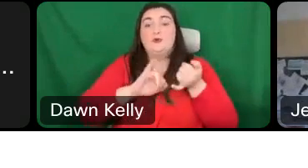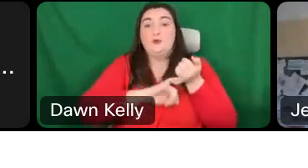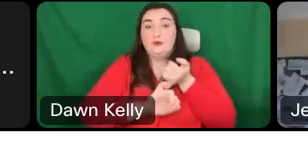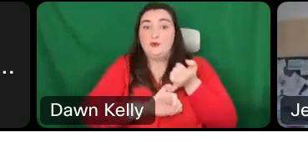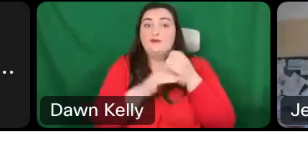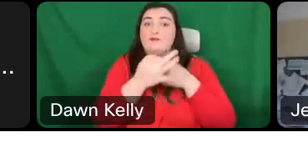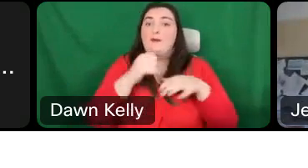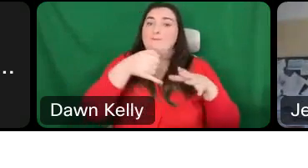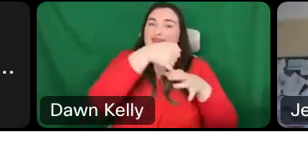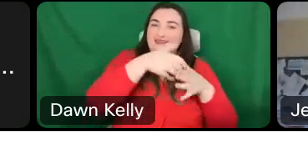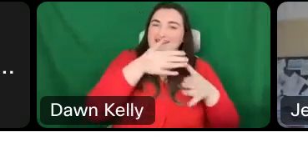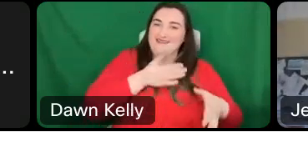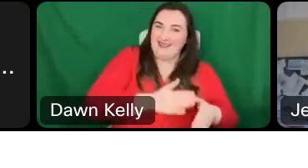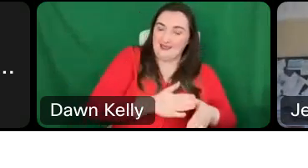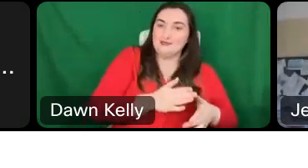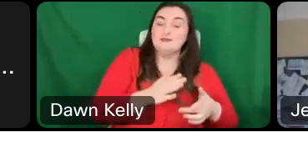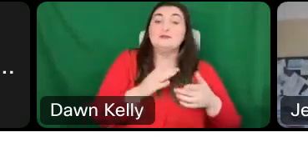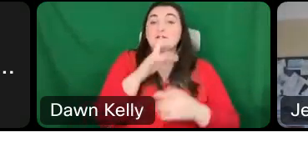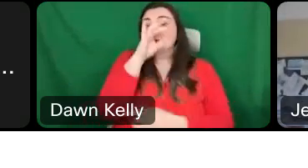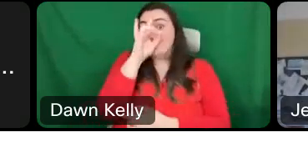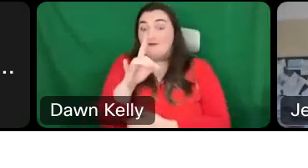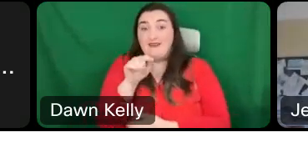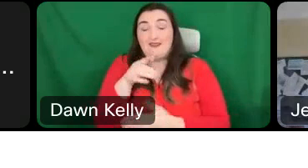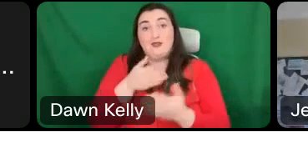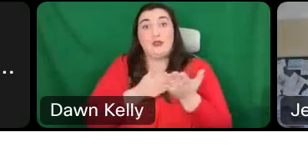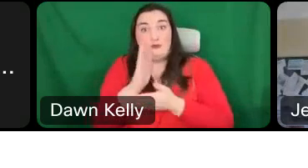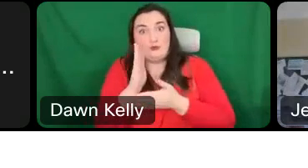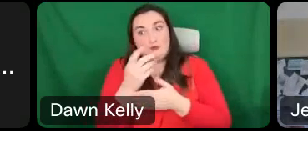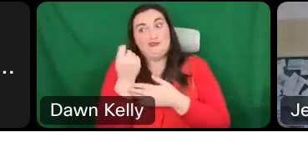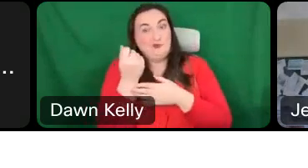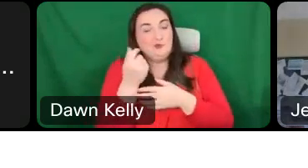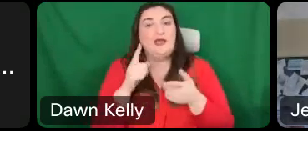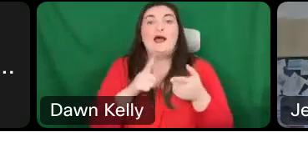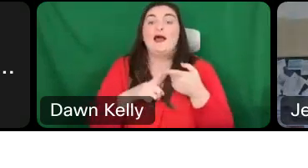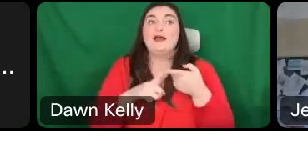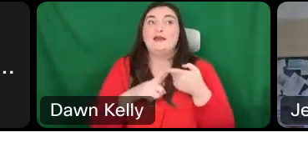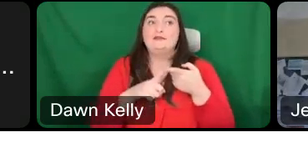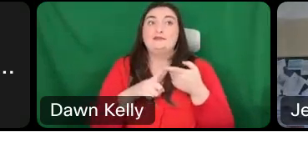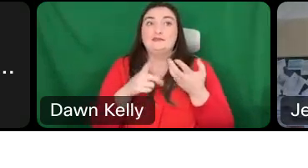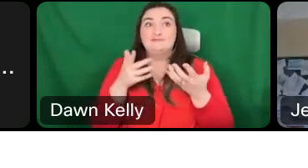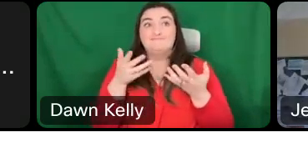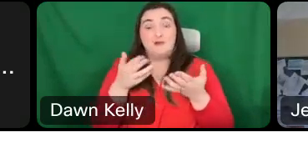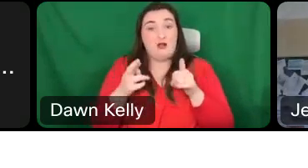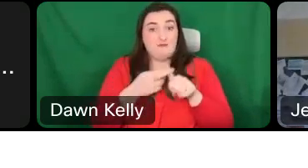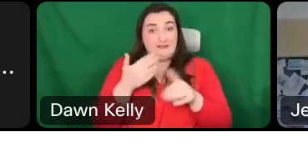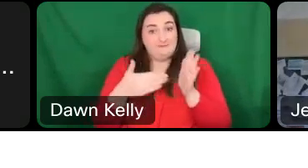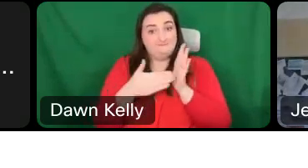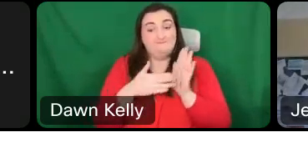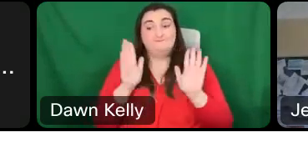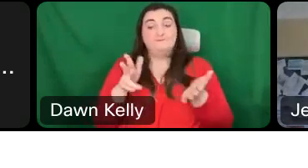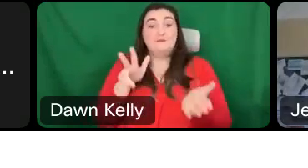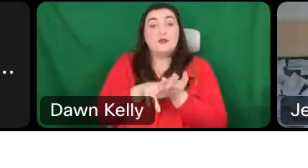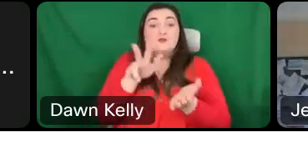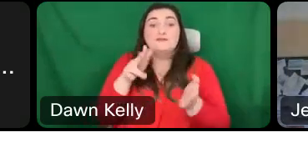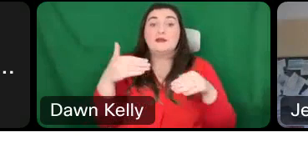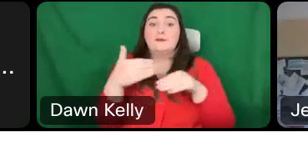medical end of things. Hopefully that will be through shortly, and it is already approved by